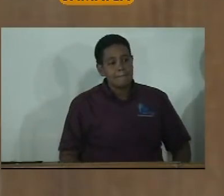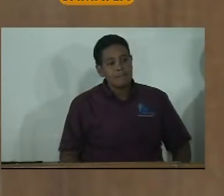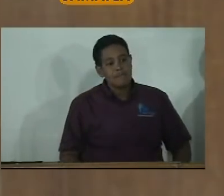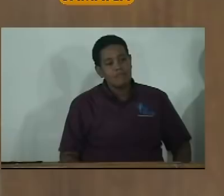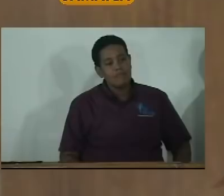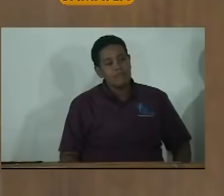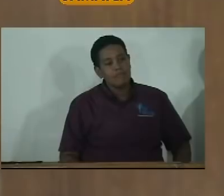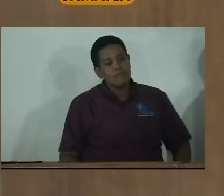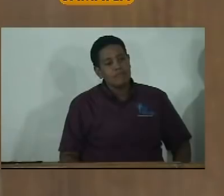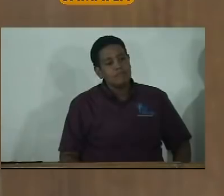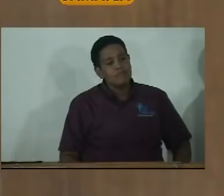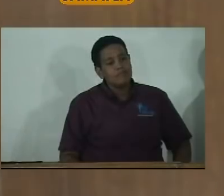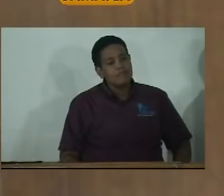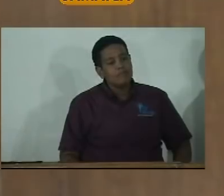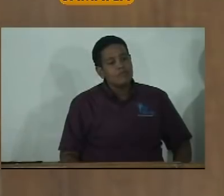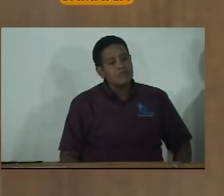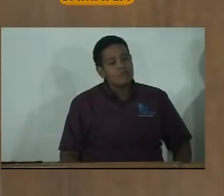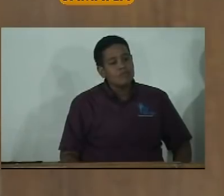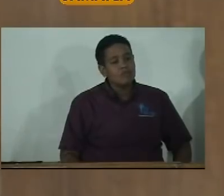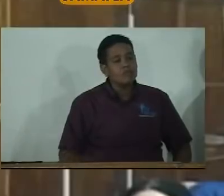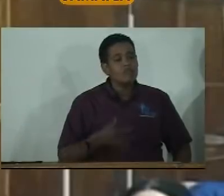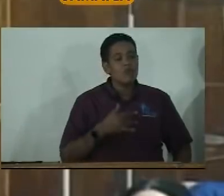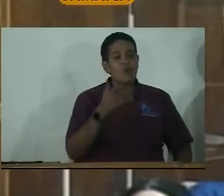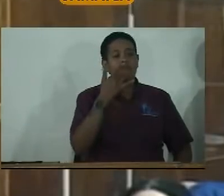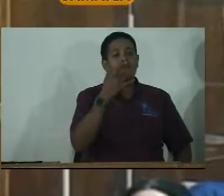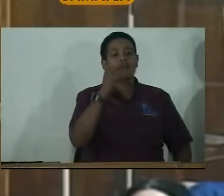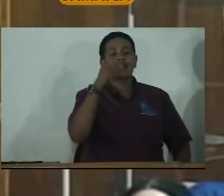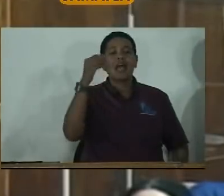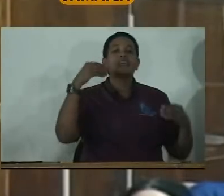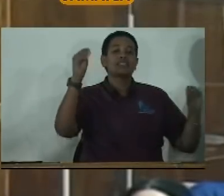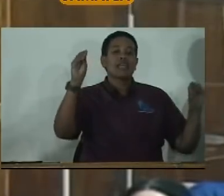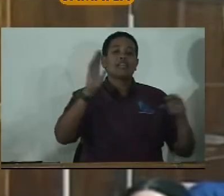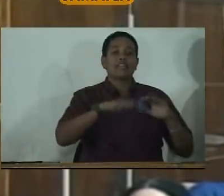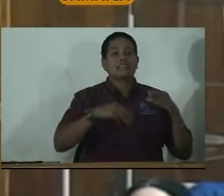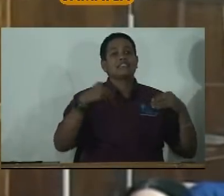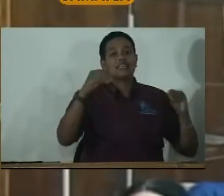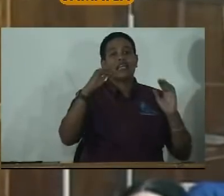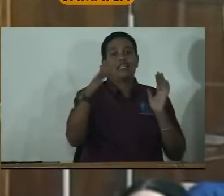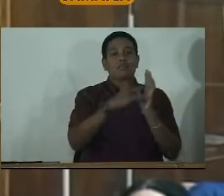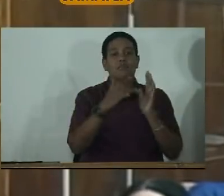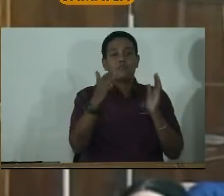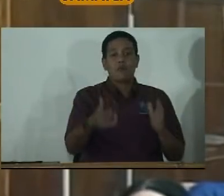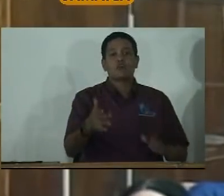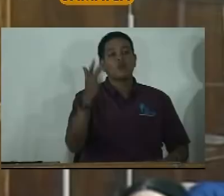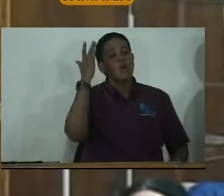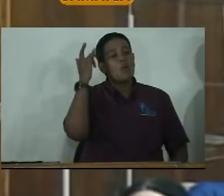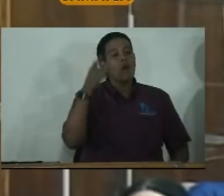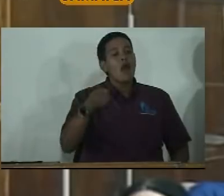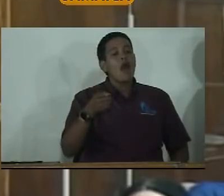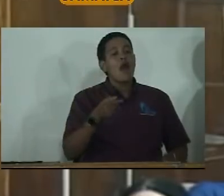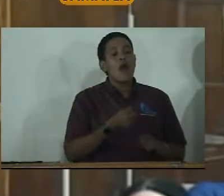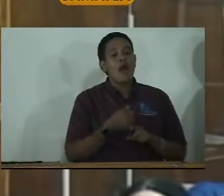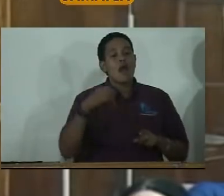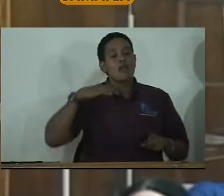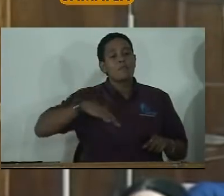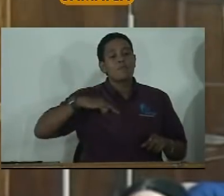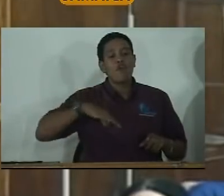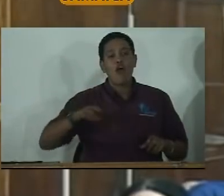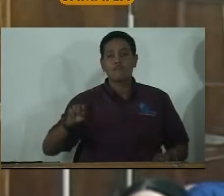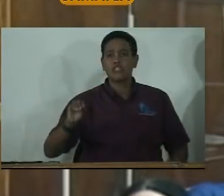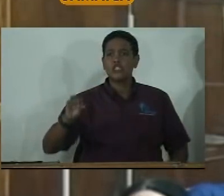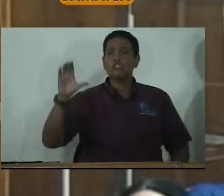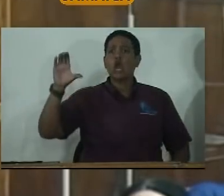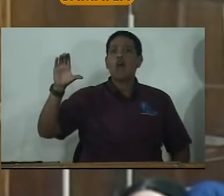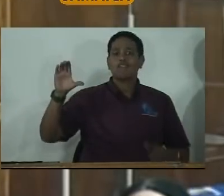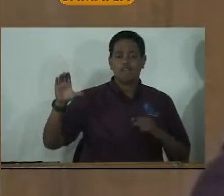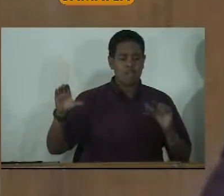And so we end up prefer not sell than to sell the intermediary because of the profit portion that they